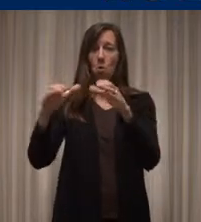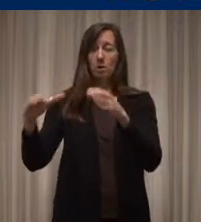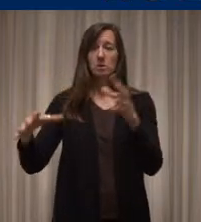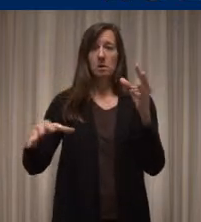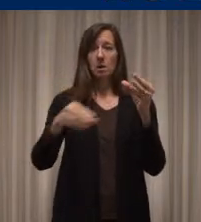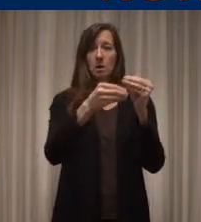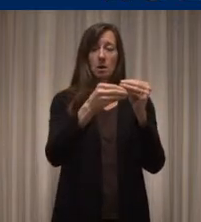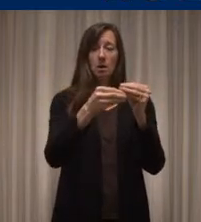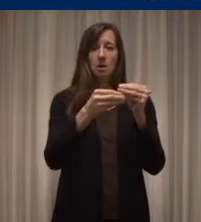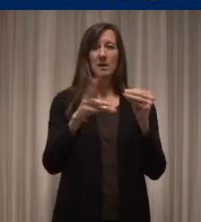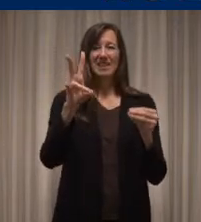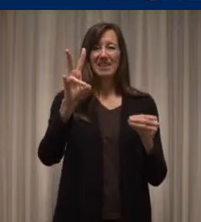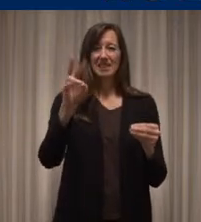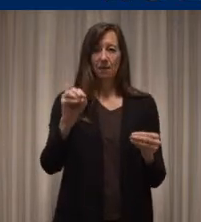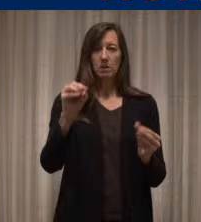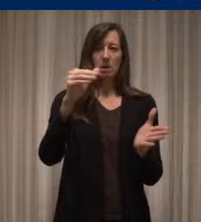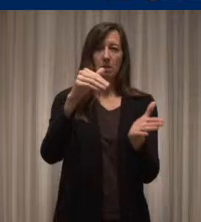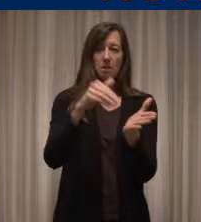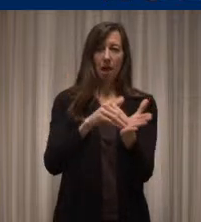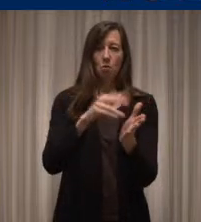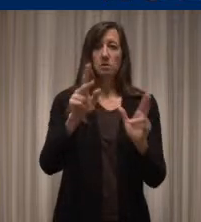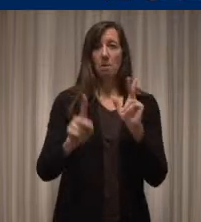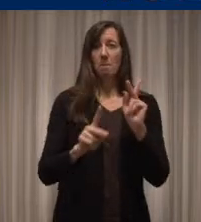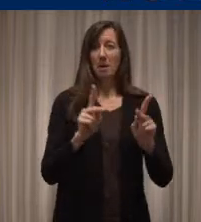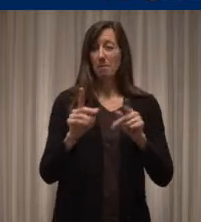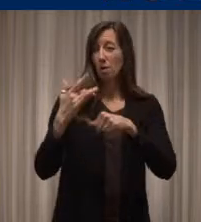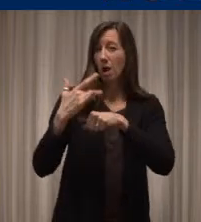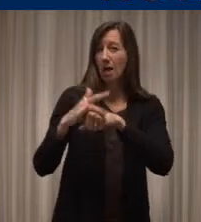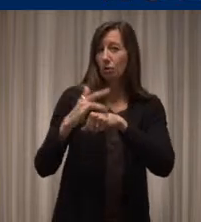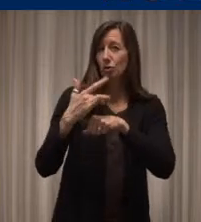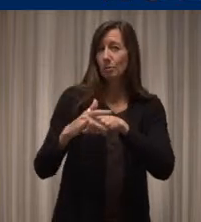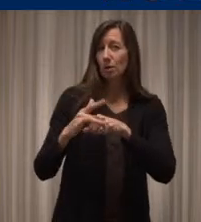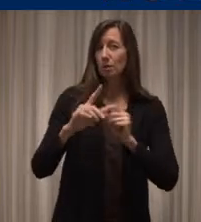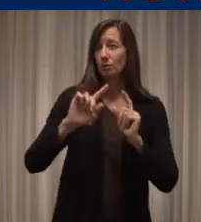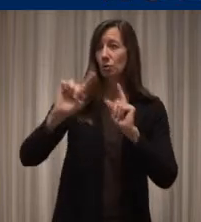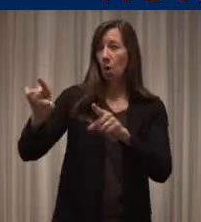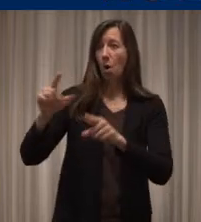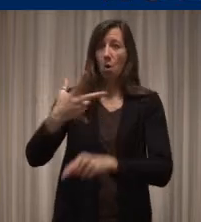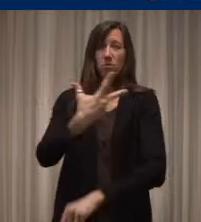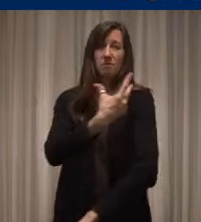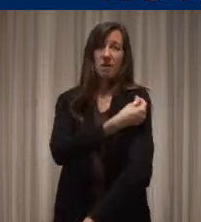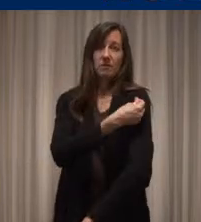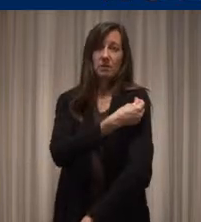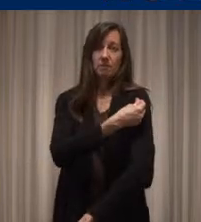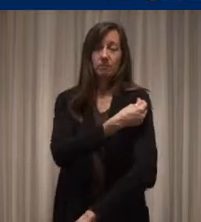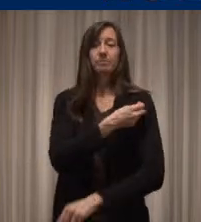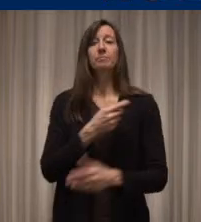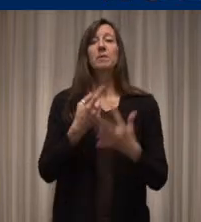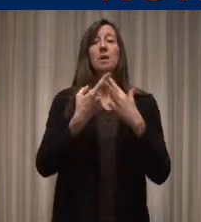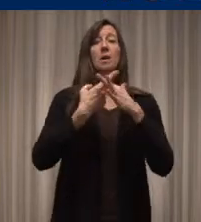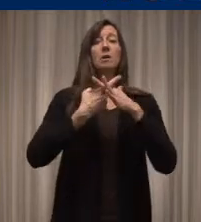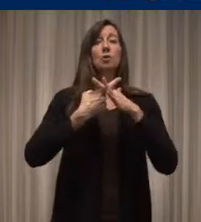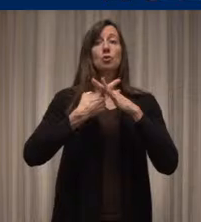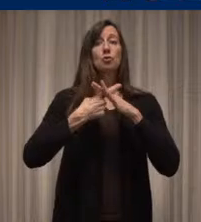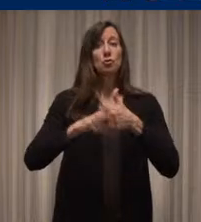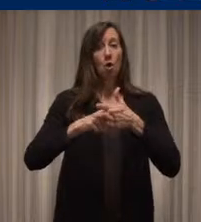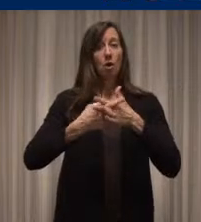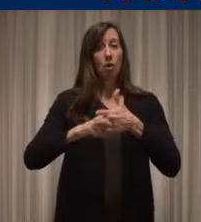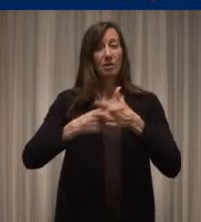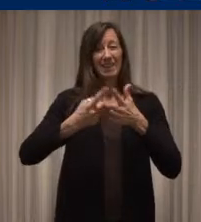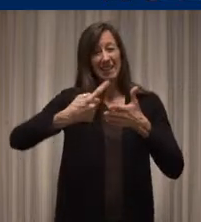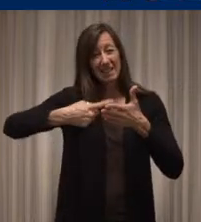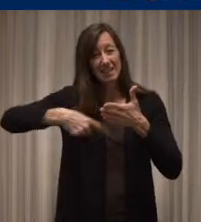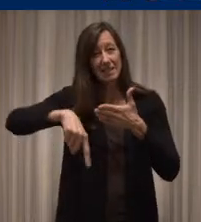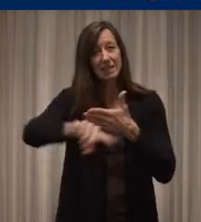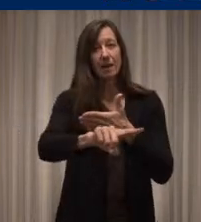currently eligible to go and get the vaccine. Starting next week, based on the state's guidance to add those